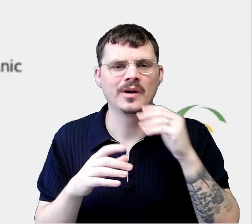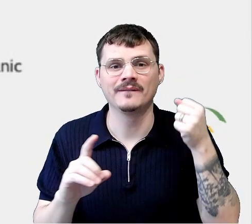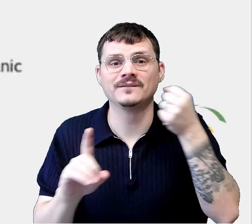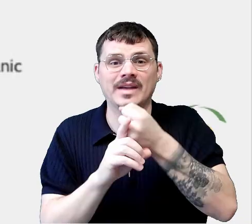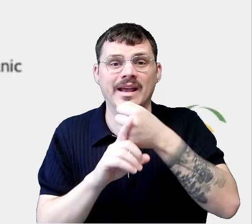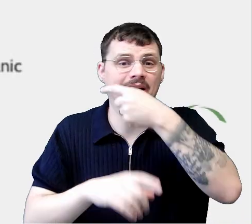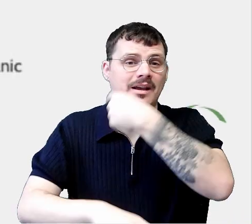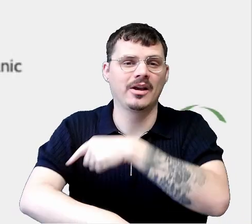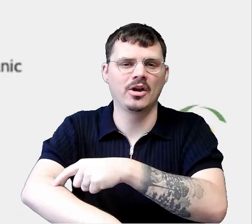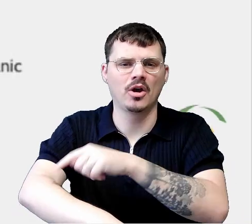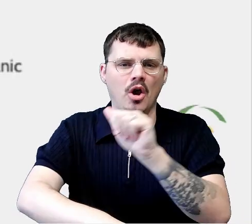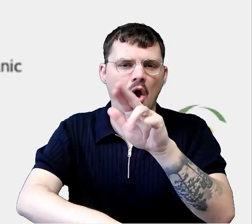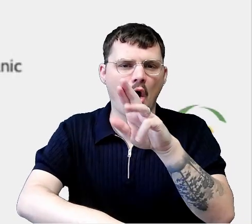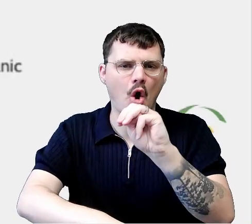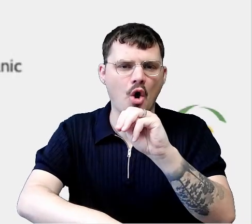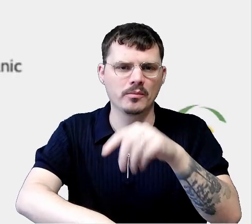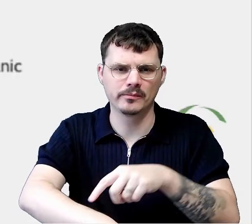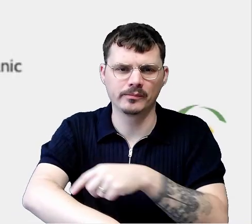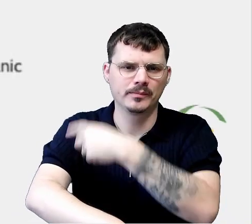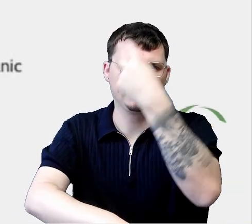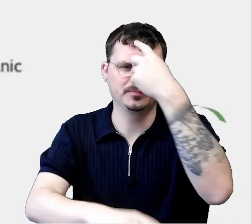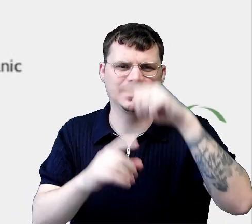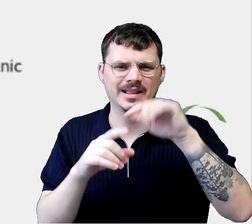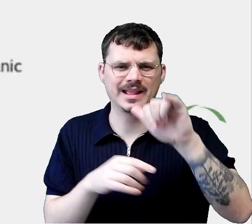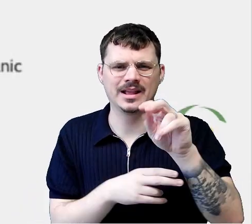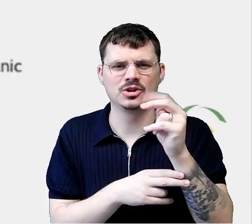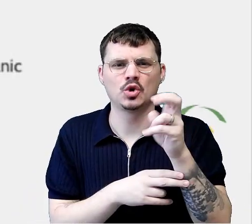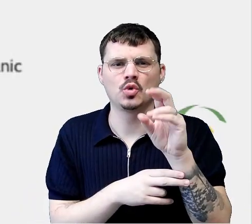that's connected up to that neuron.